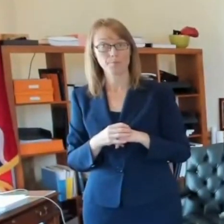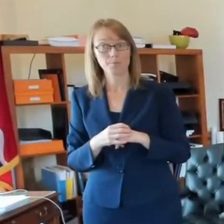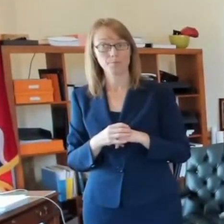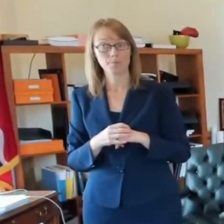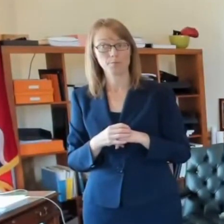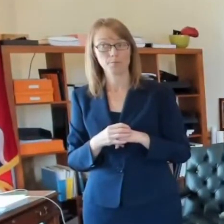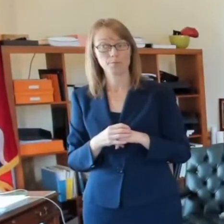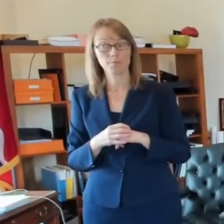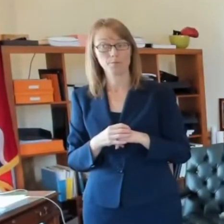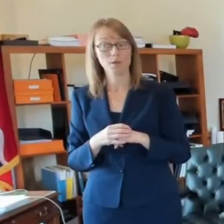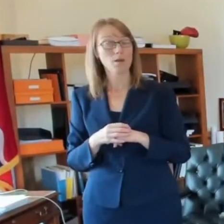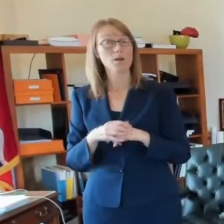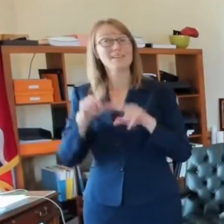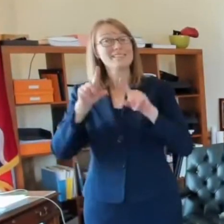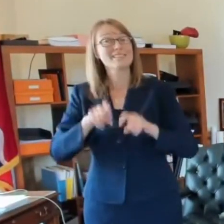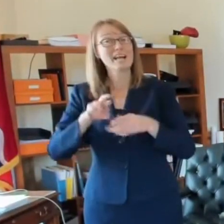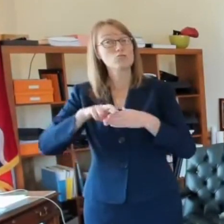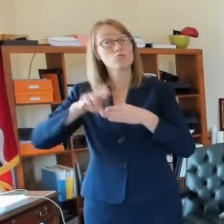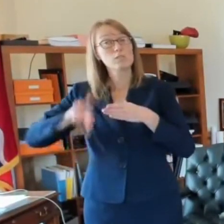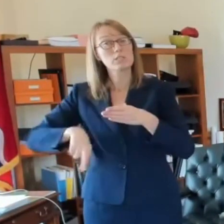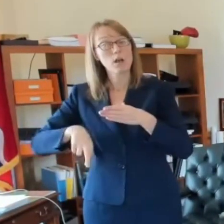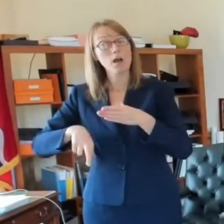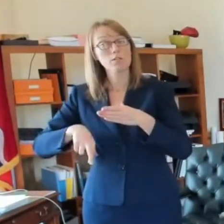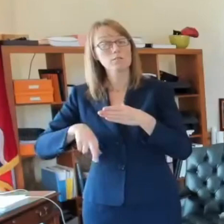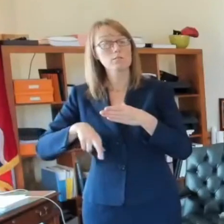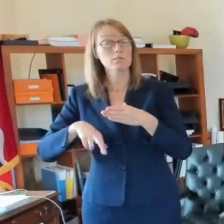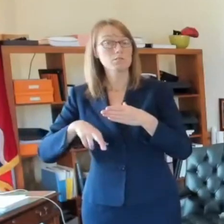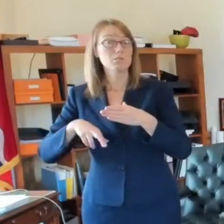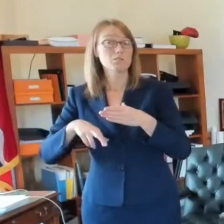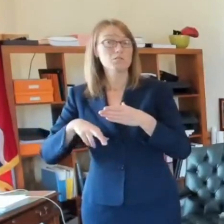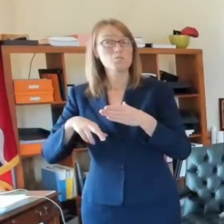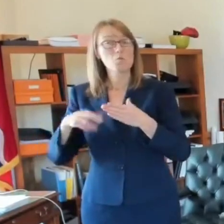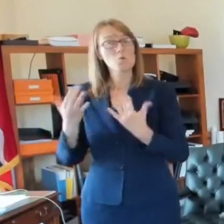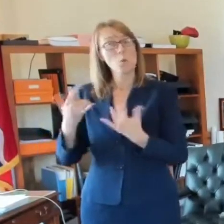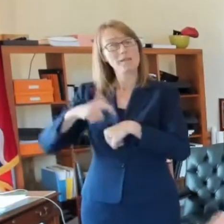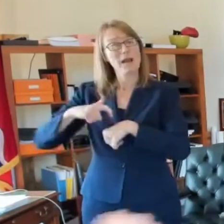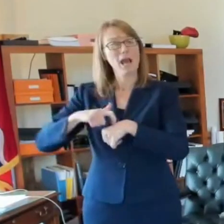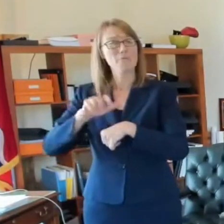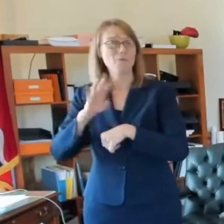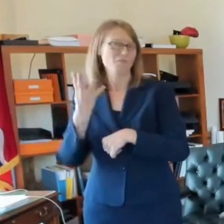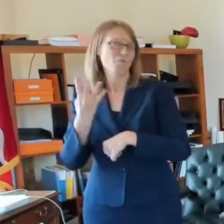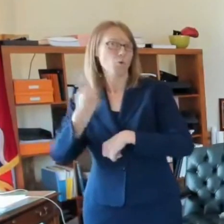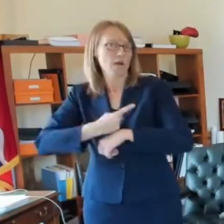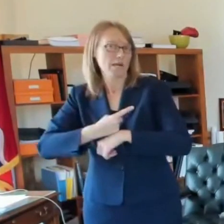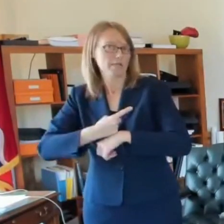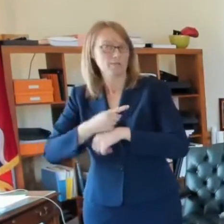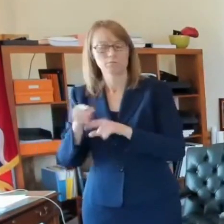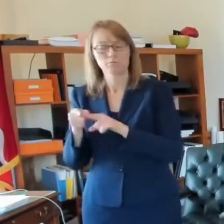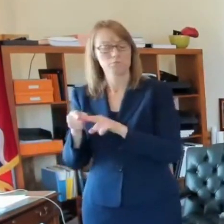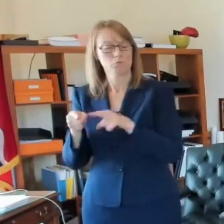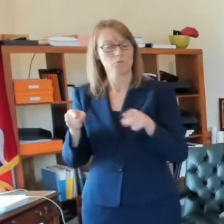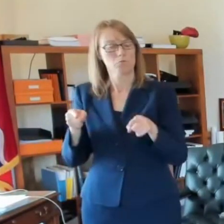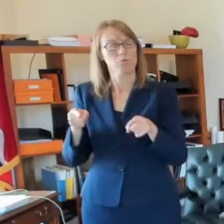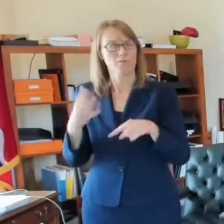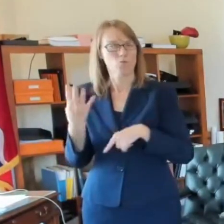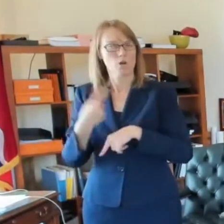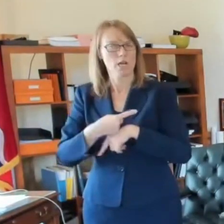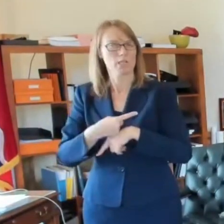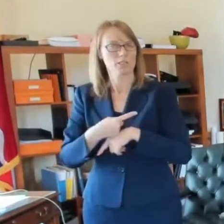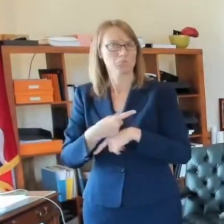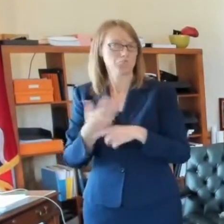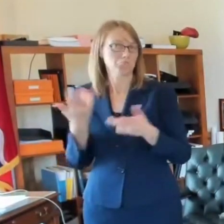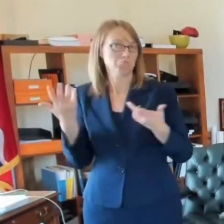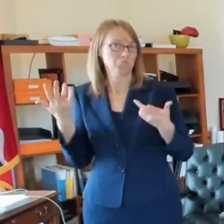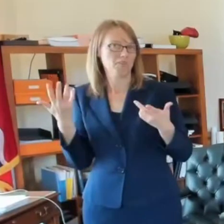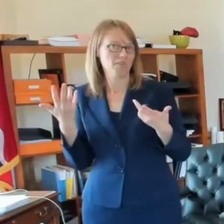within 4 days. So, so there are not any old tests that are driving that number up, and I think that's